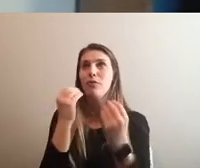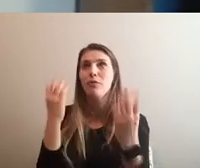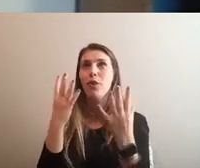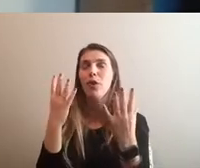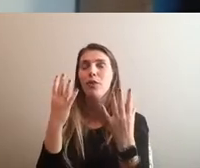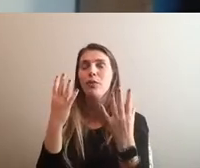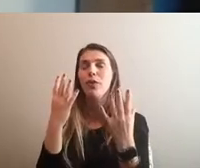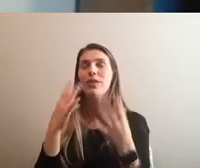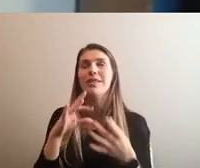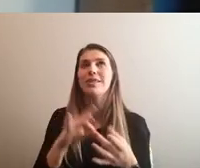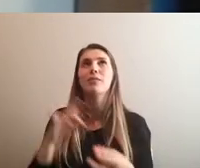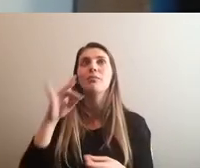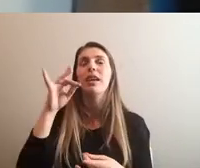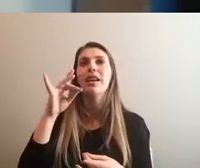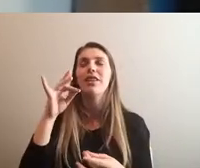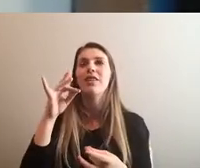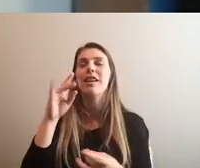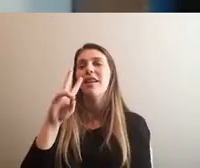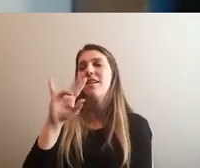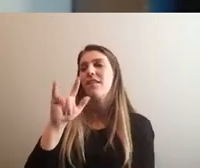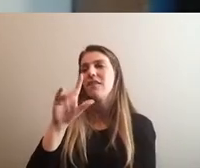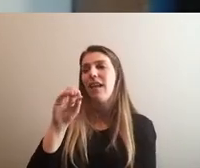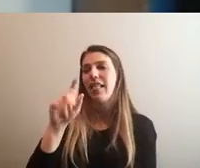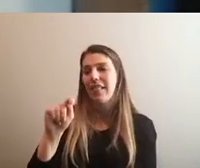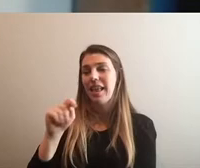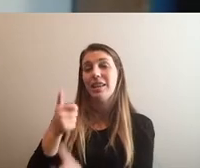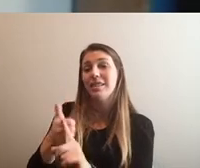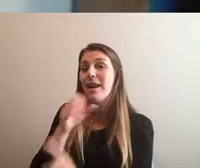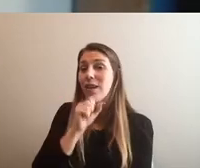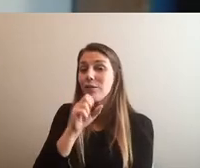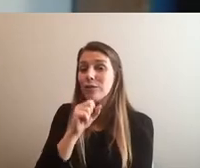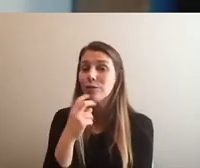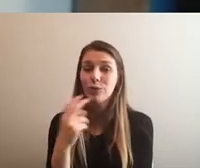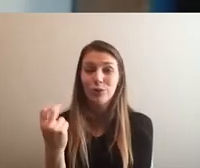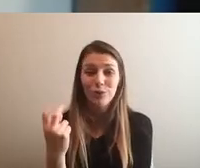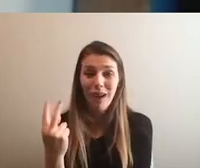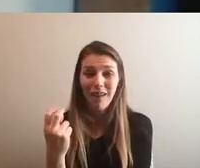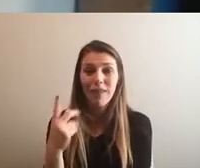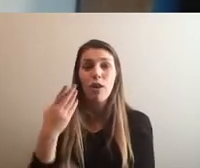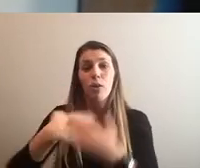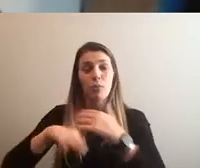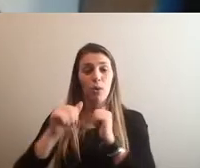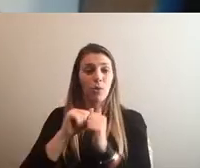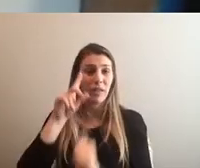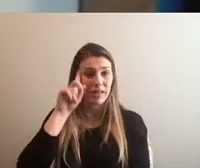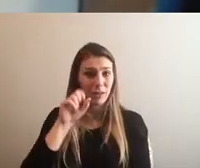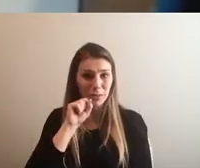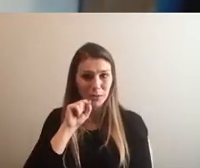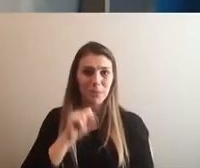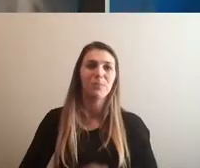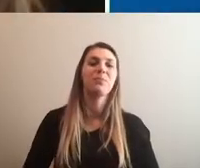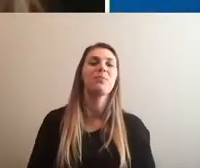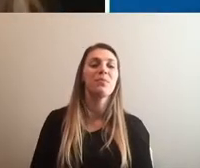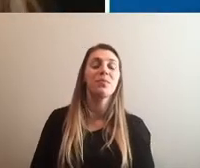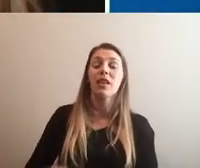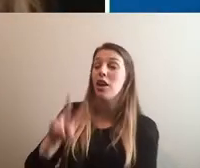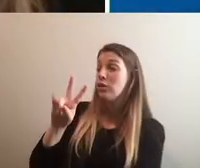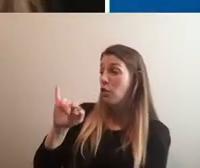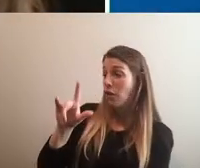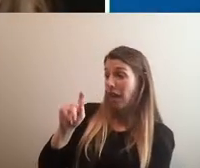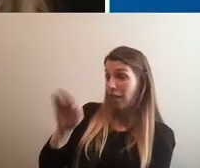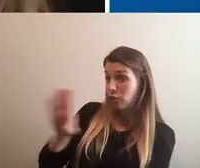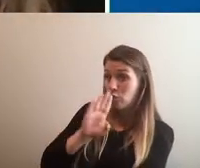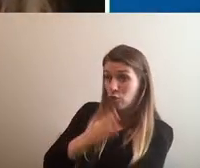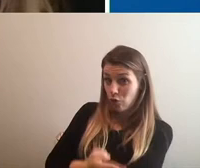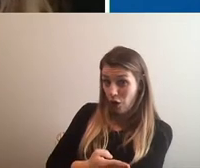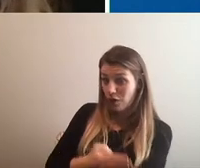spirited Violet Lees, who's 12 years old and was born with Down syndrome. So Violet, your daughter, I must keep